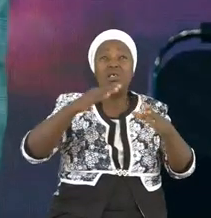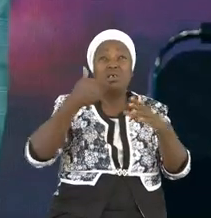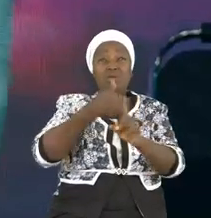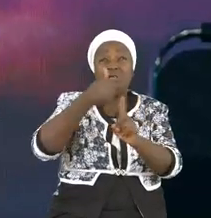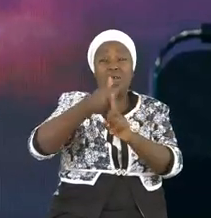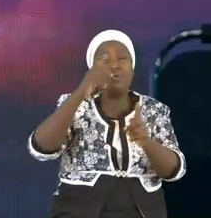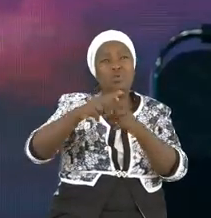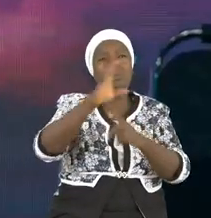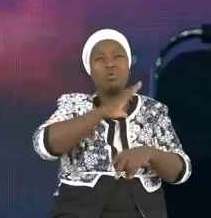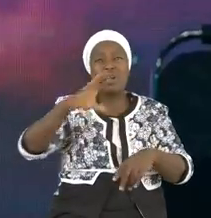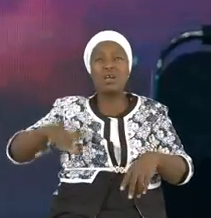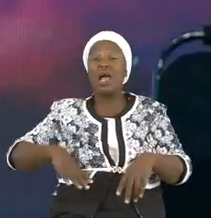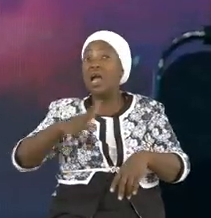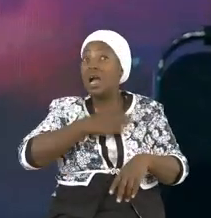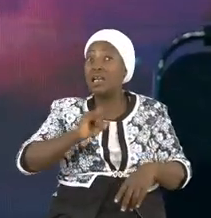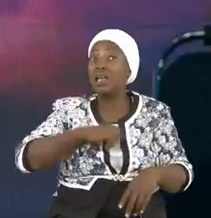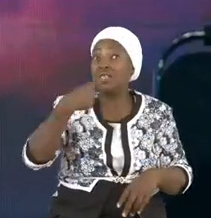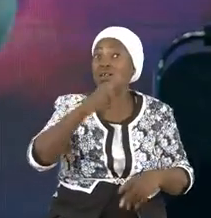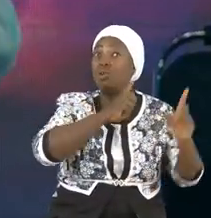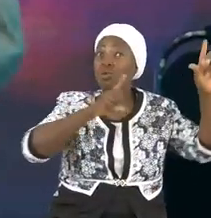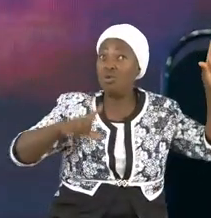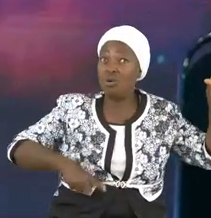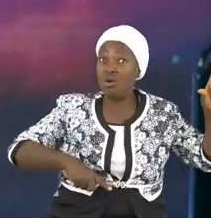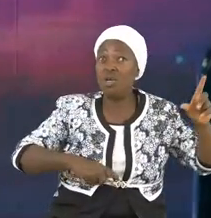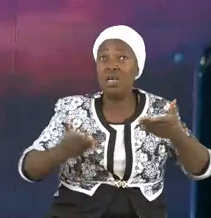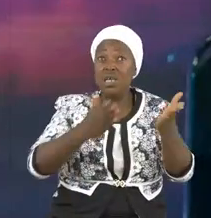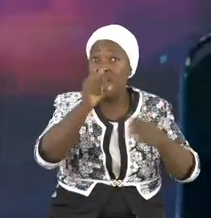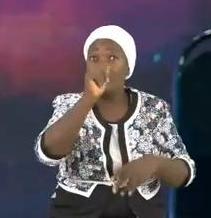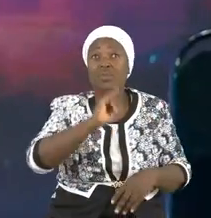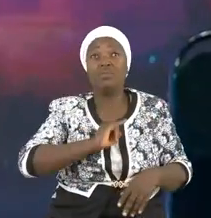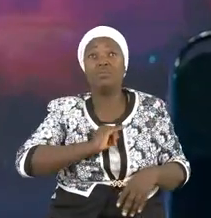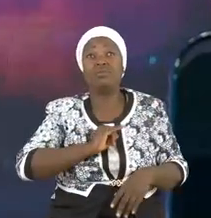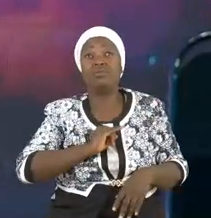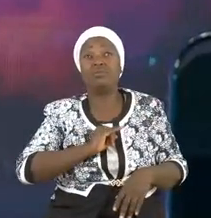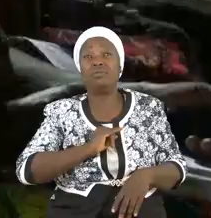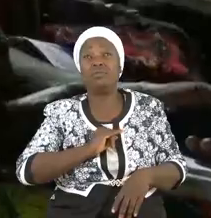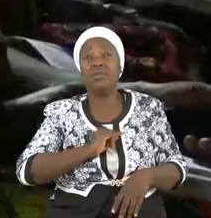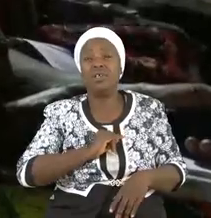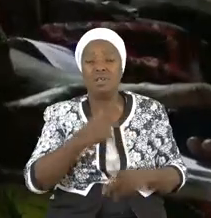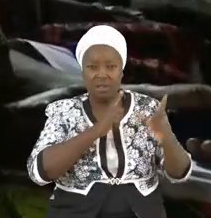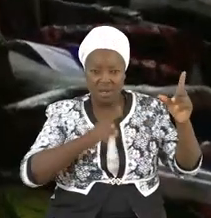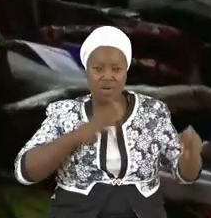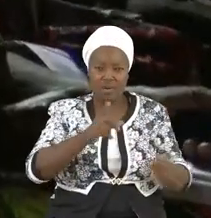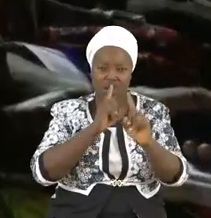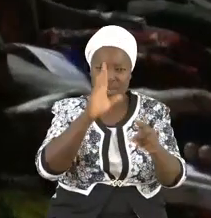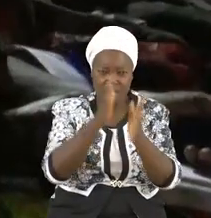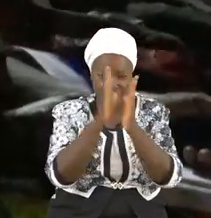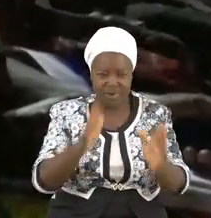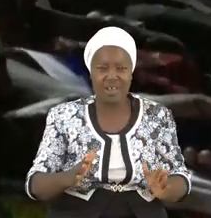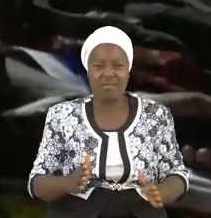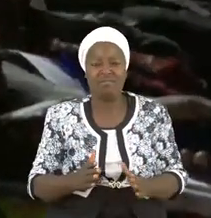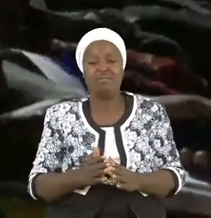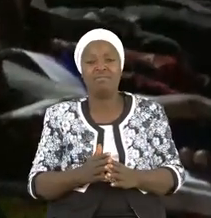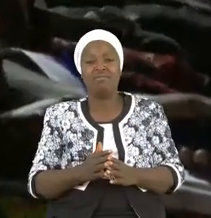Christ, and I say, Lord, here I am. The Lord will answer your prayer. Yeah. I